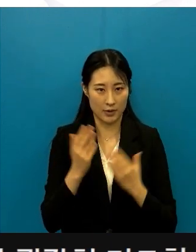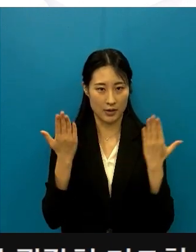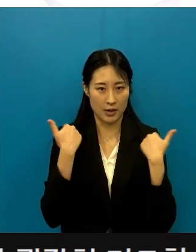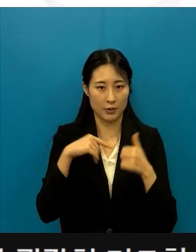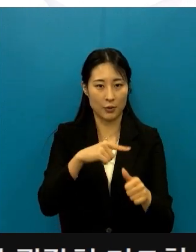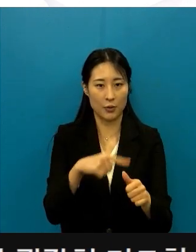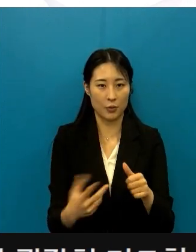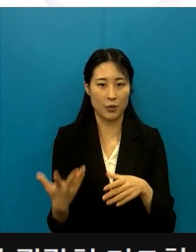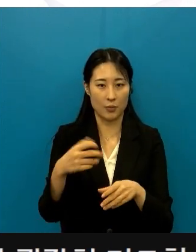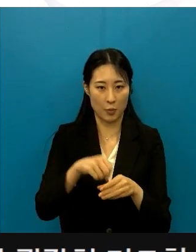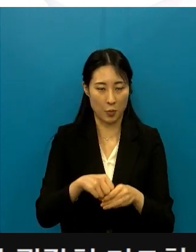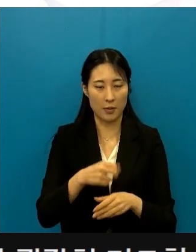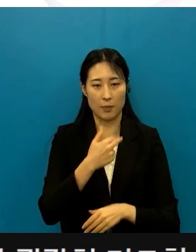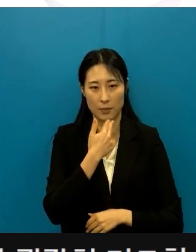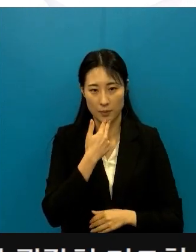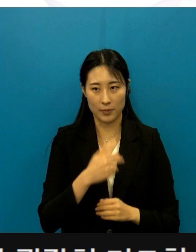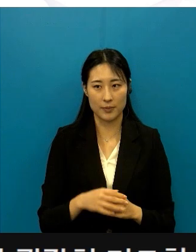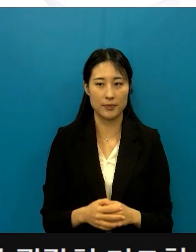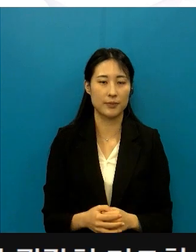including the